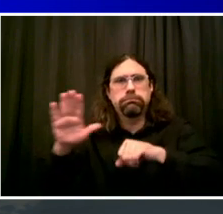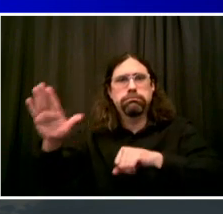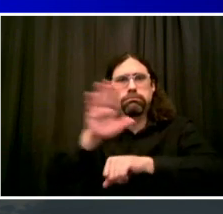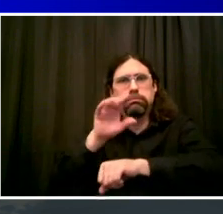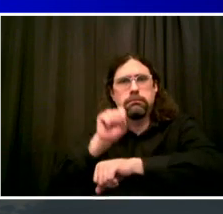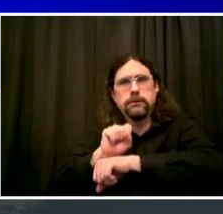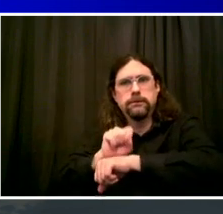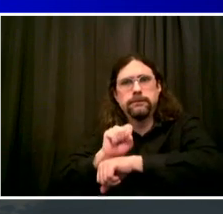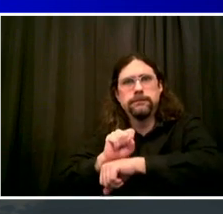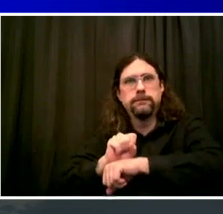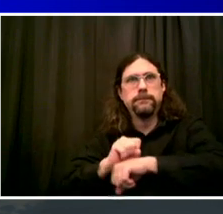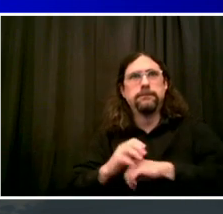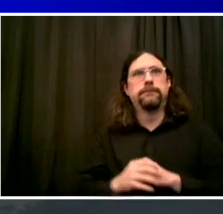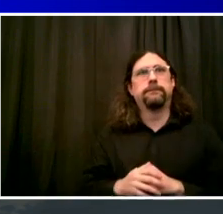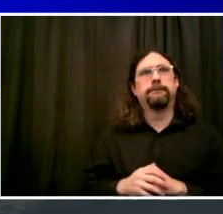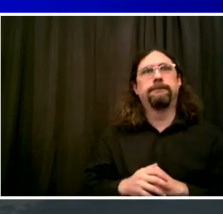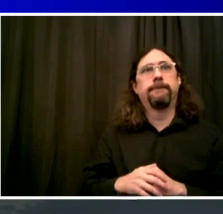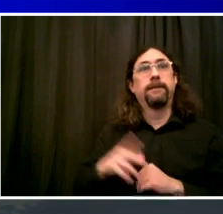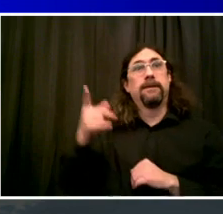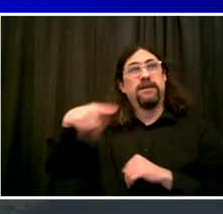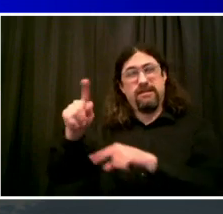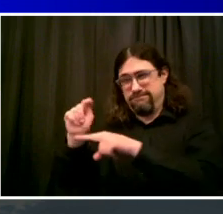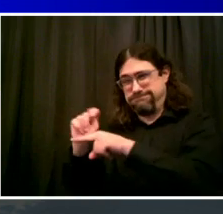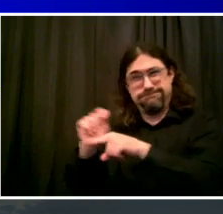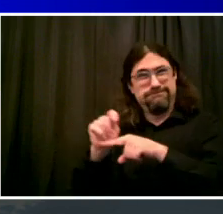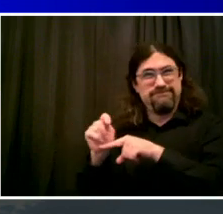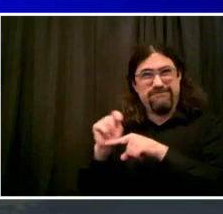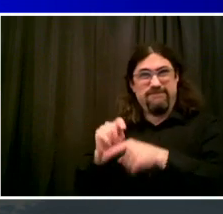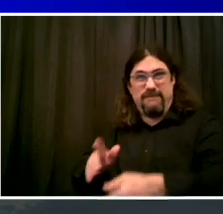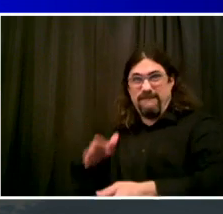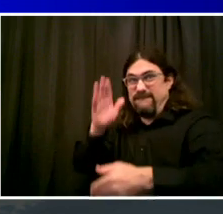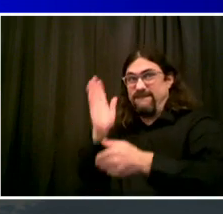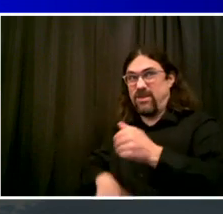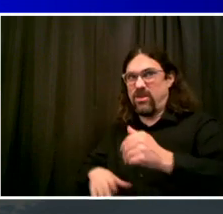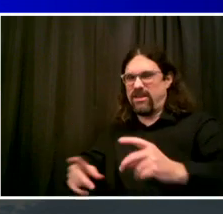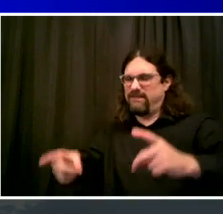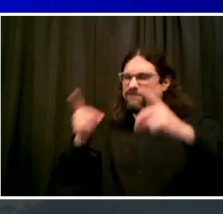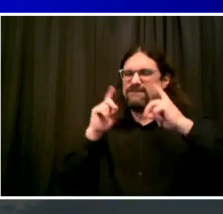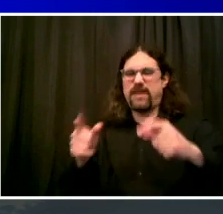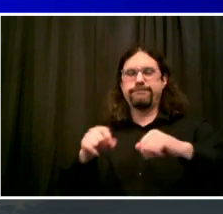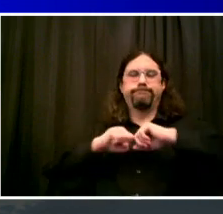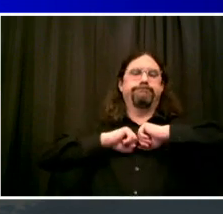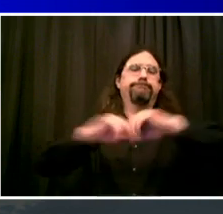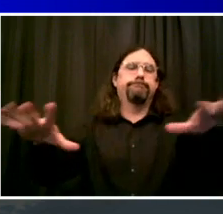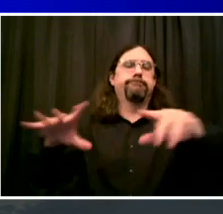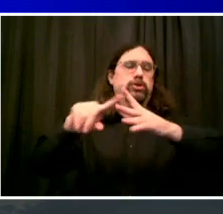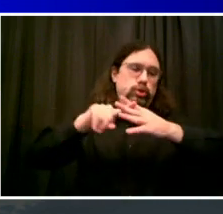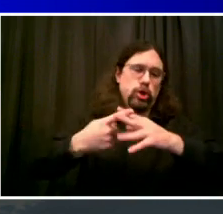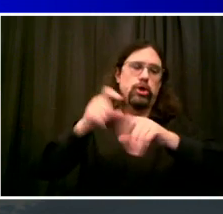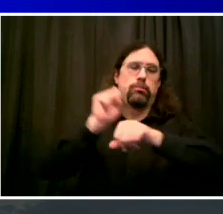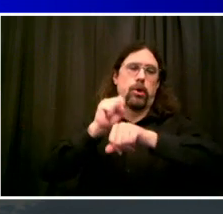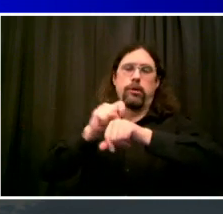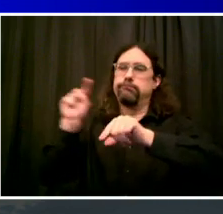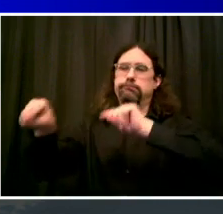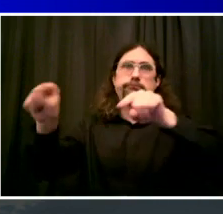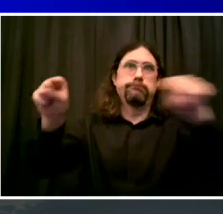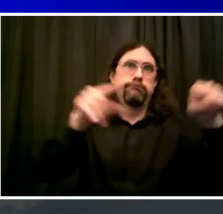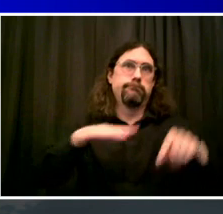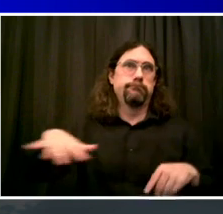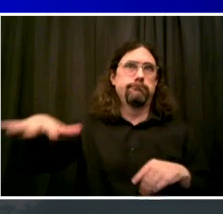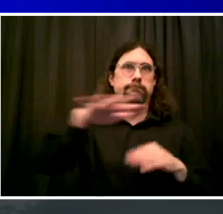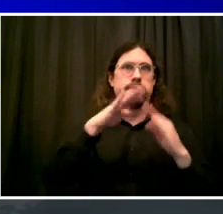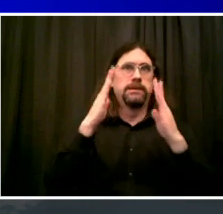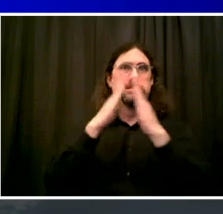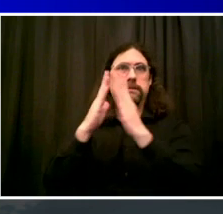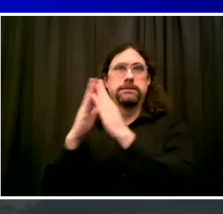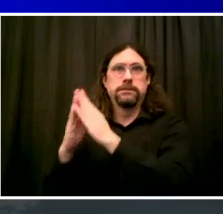tracers will go into action right away. So this effort is moving quickly. Our goal is to have 2,500 tracers in play